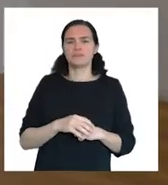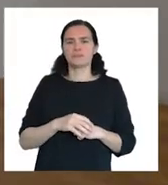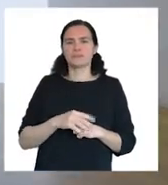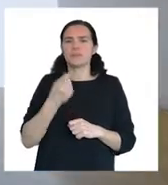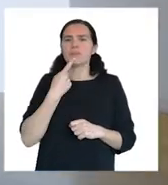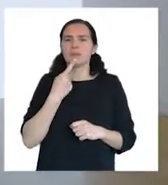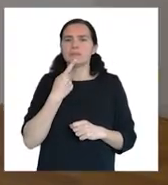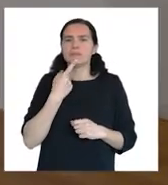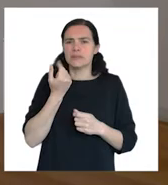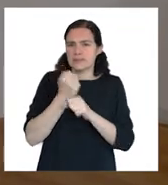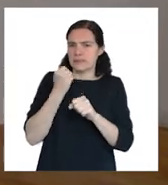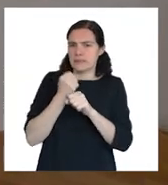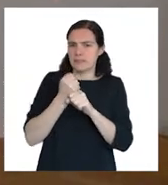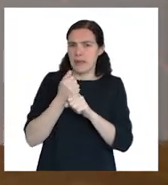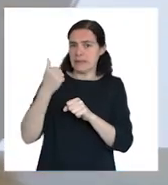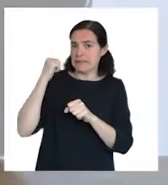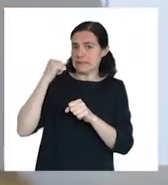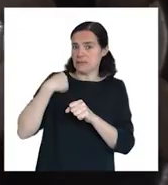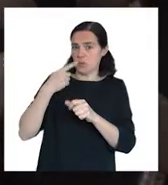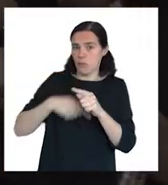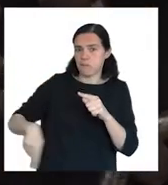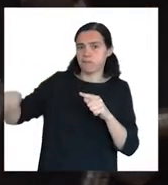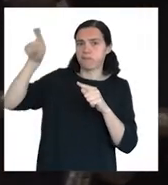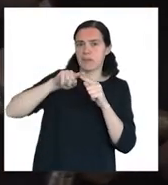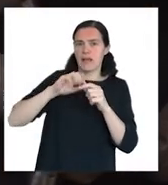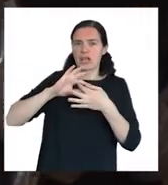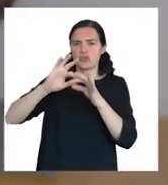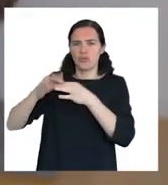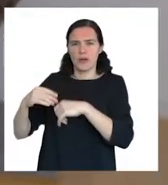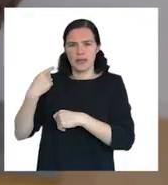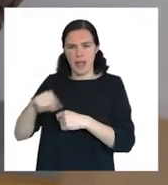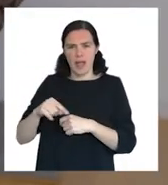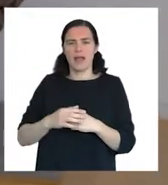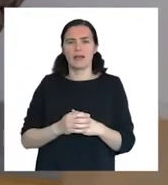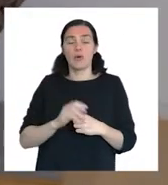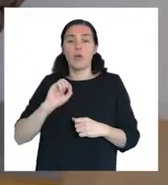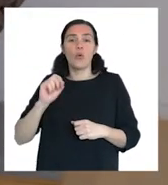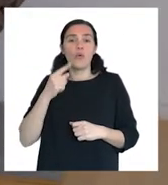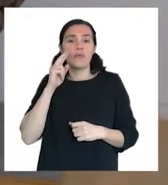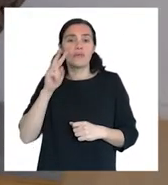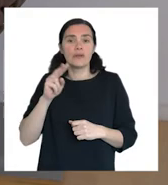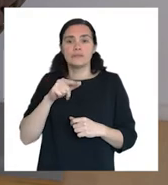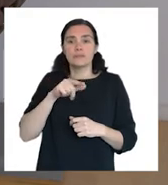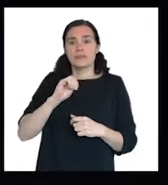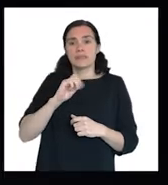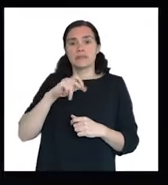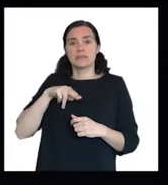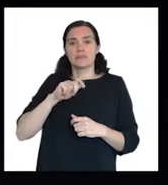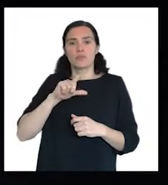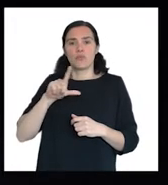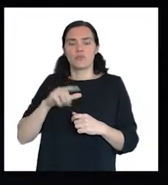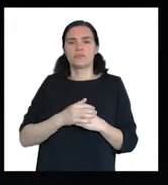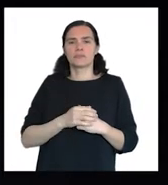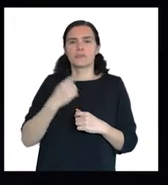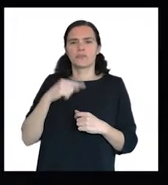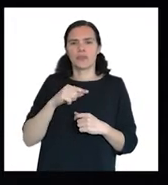at, try, understand the work behind me, the tire trapped in chain, or go to Sisimio, where